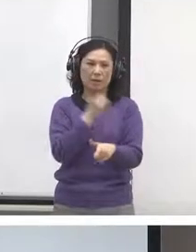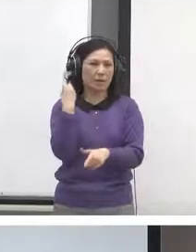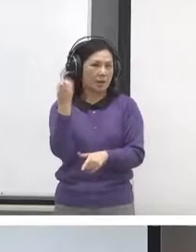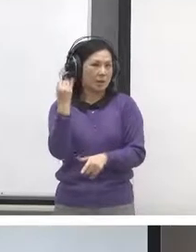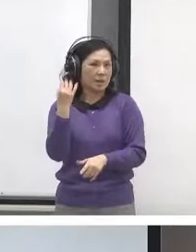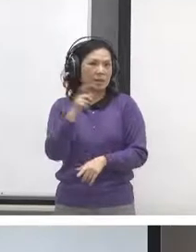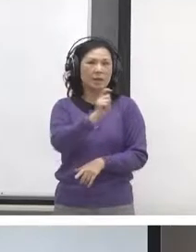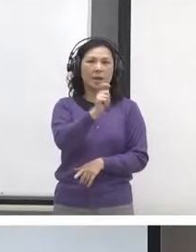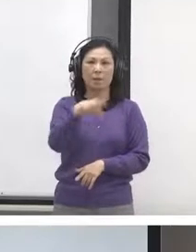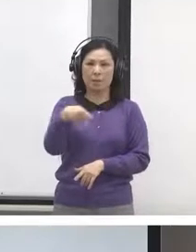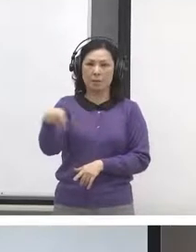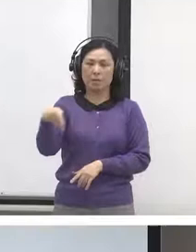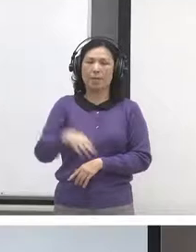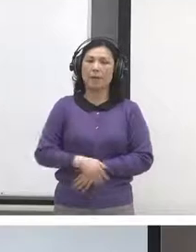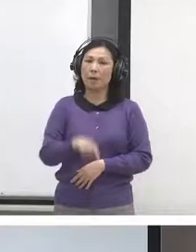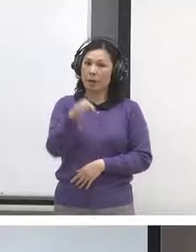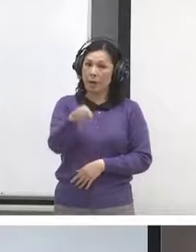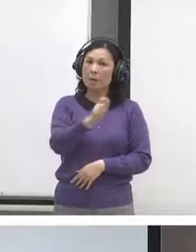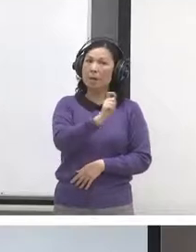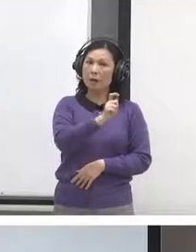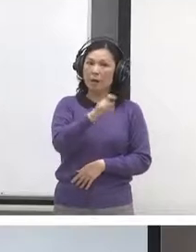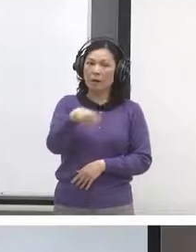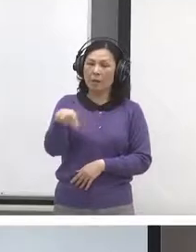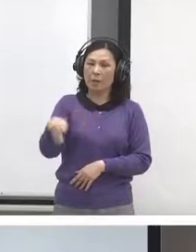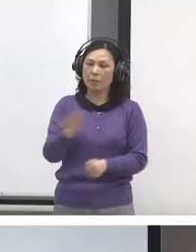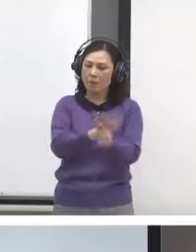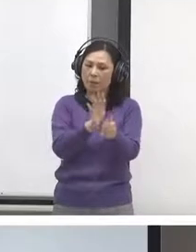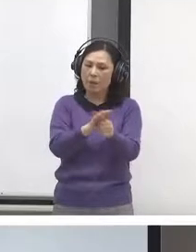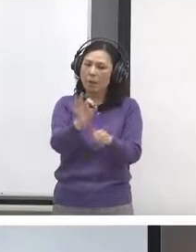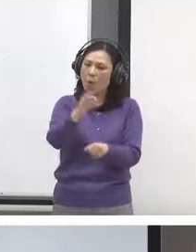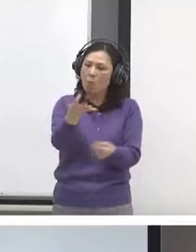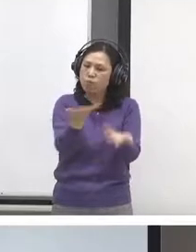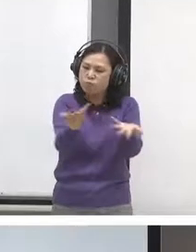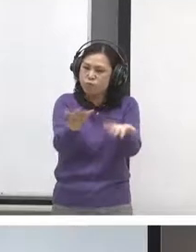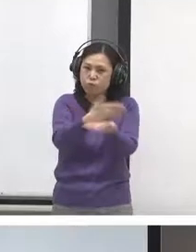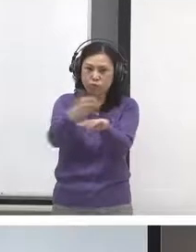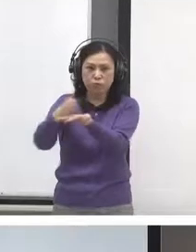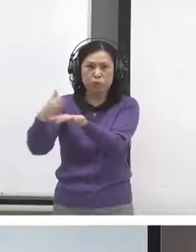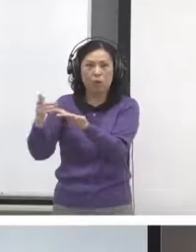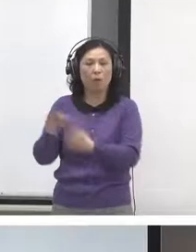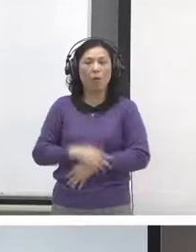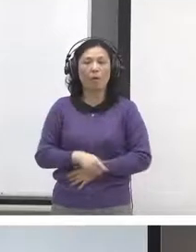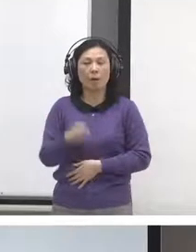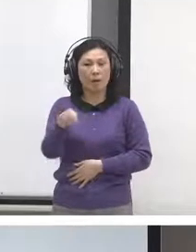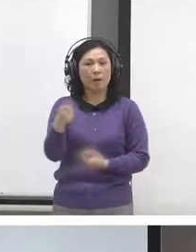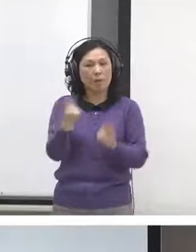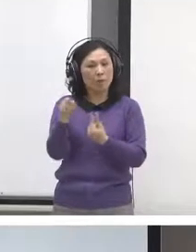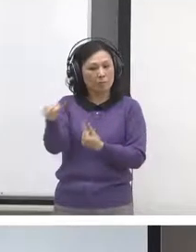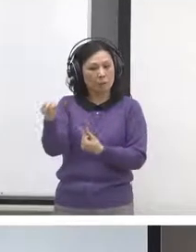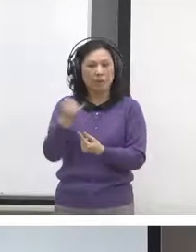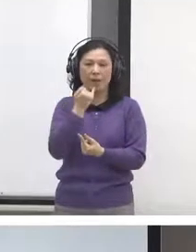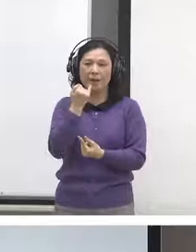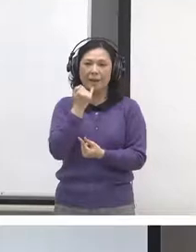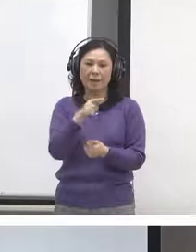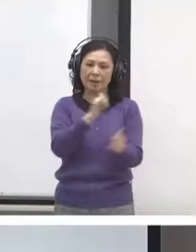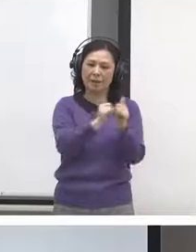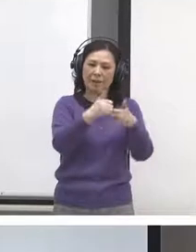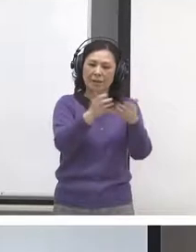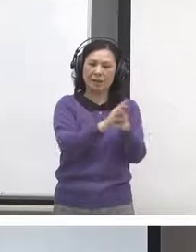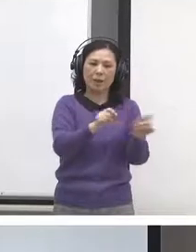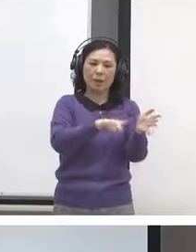like Jennifer that our community was able to bring people together from many different fields for discussion and